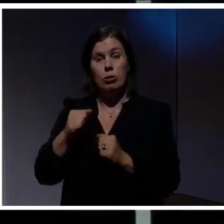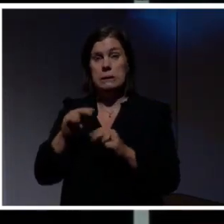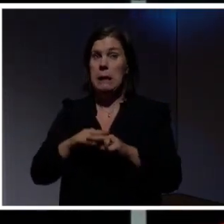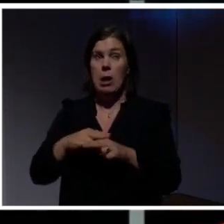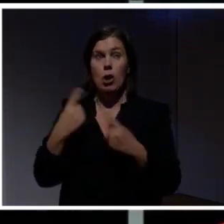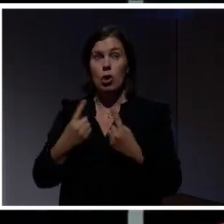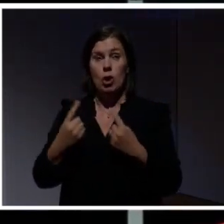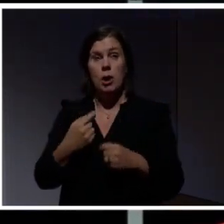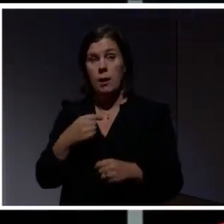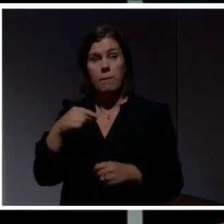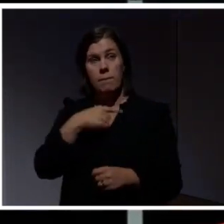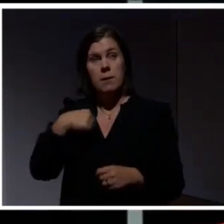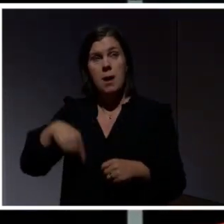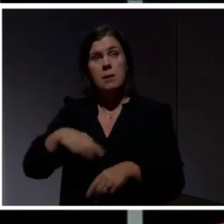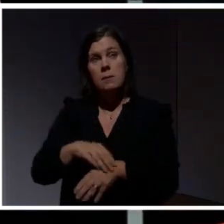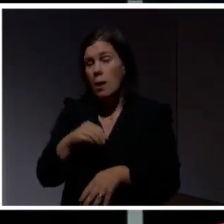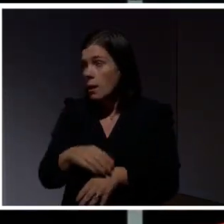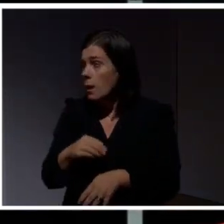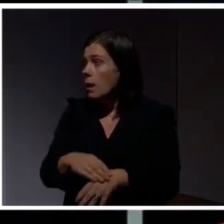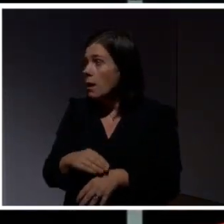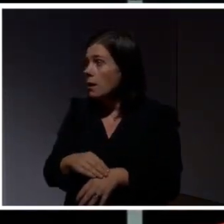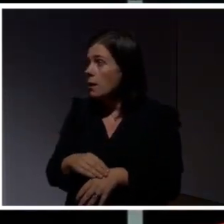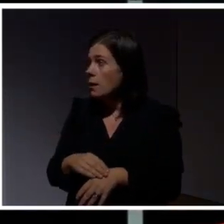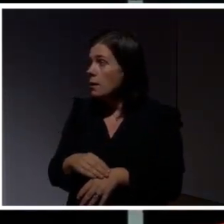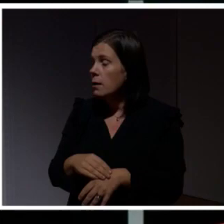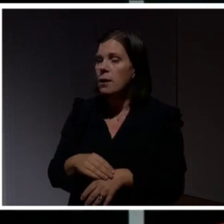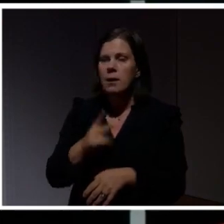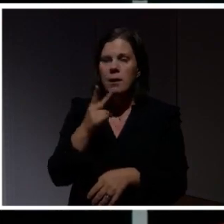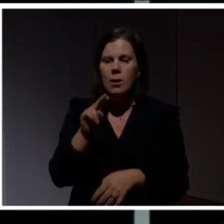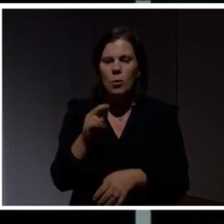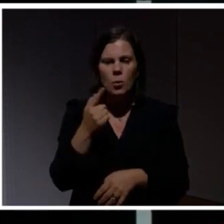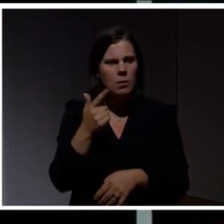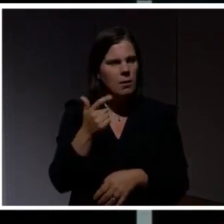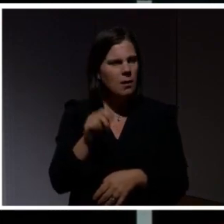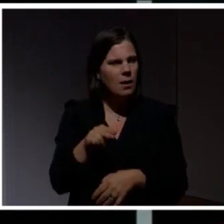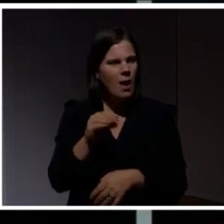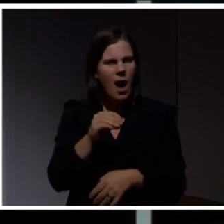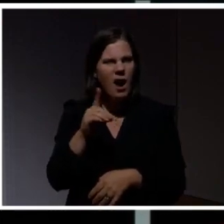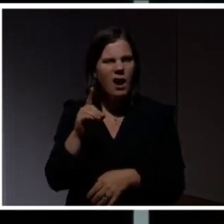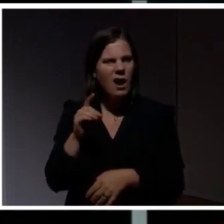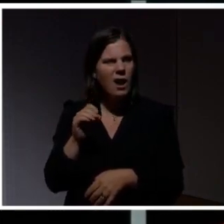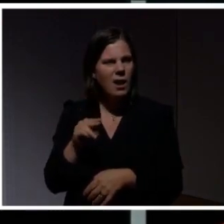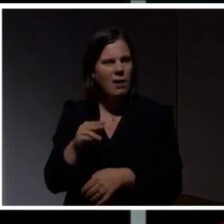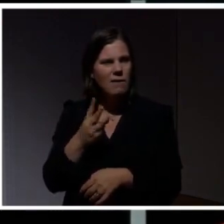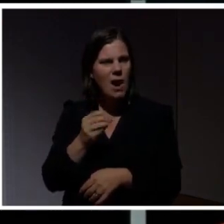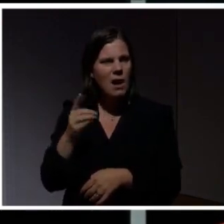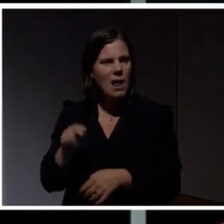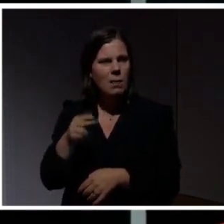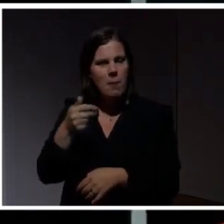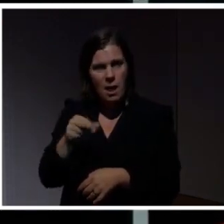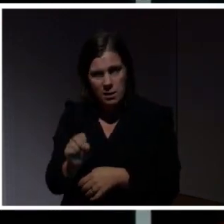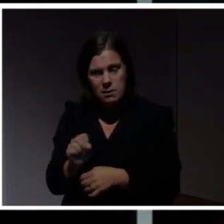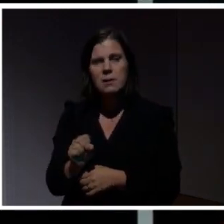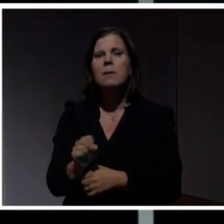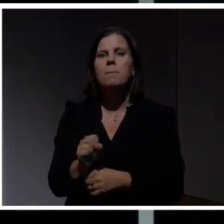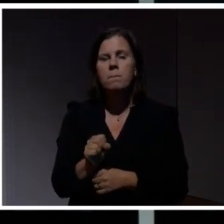there's initiatives like the Knut and Alice Wallenberg initiative called VASP, where it's 4 billion Swedish